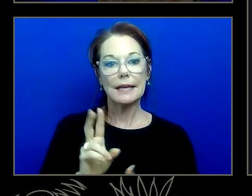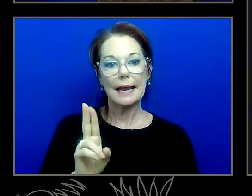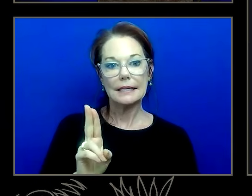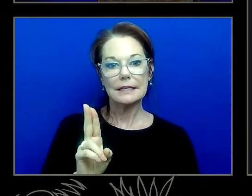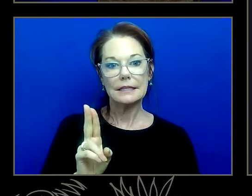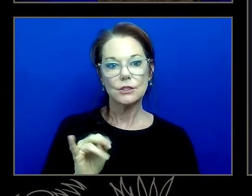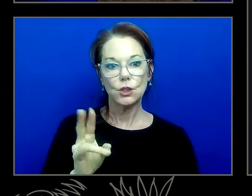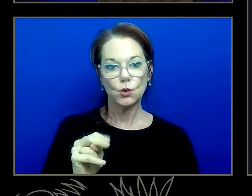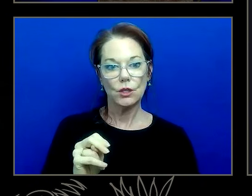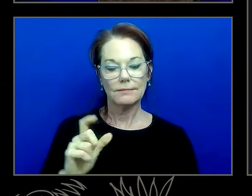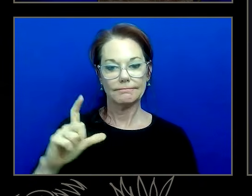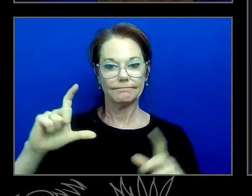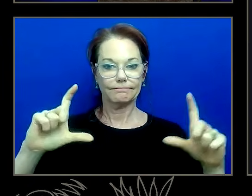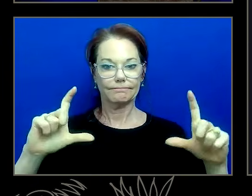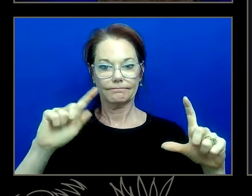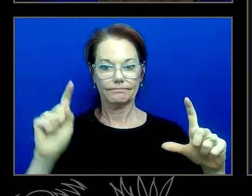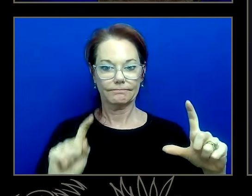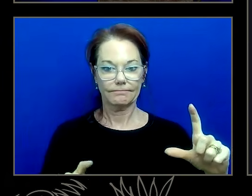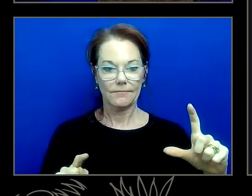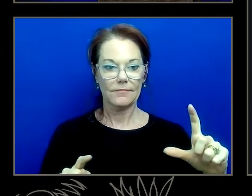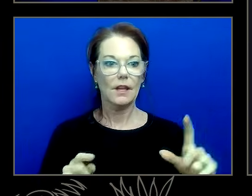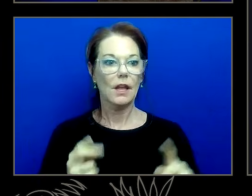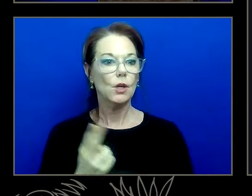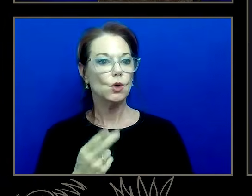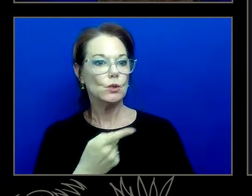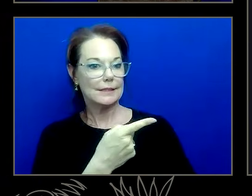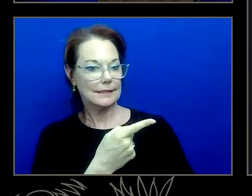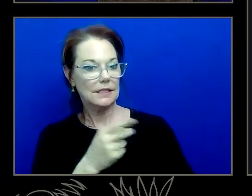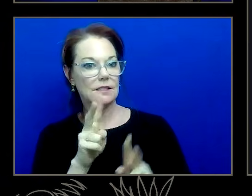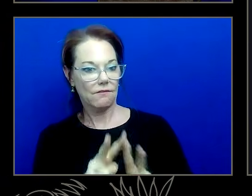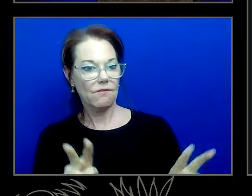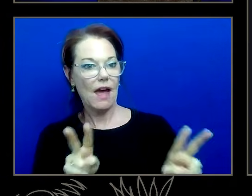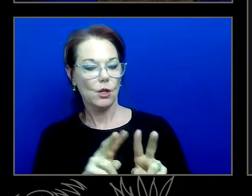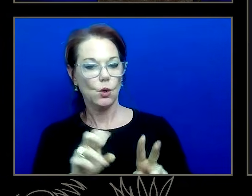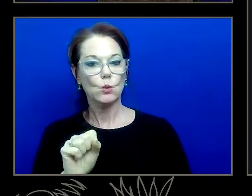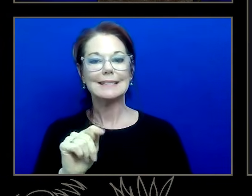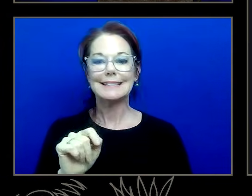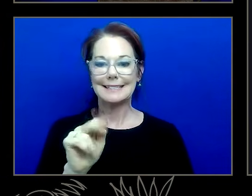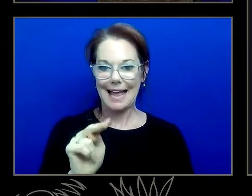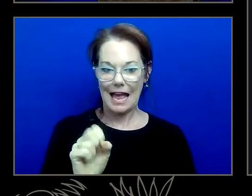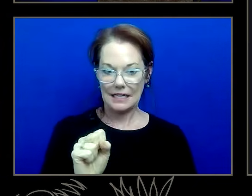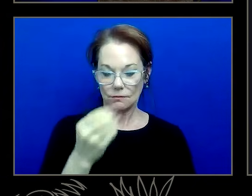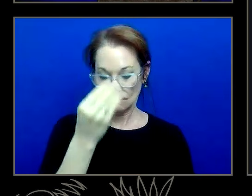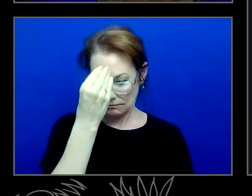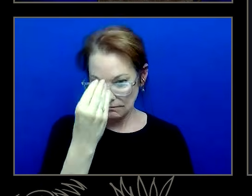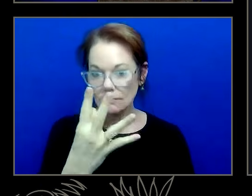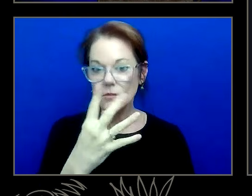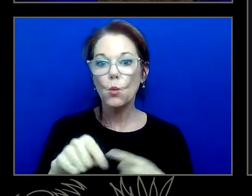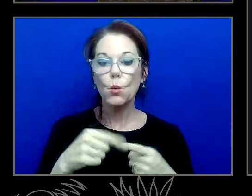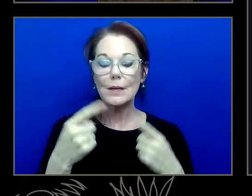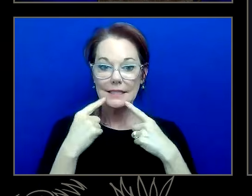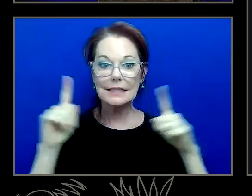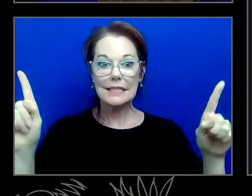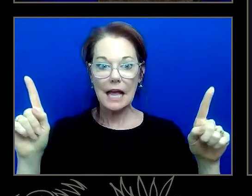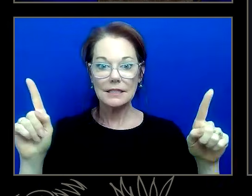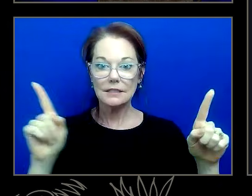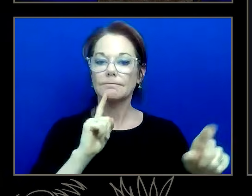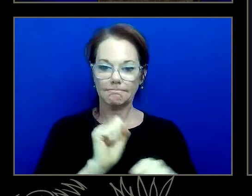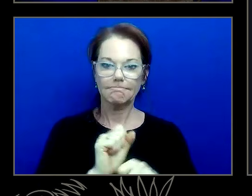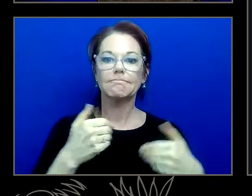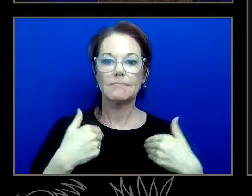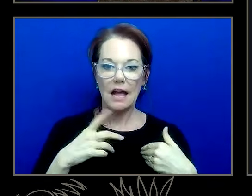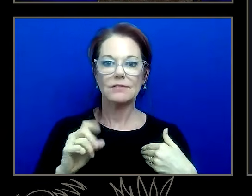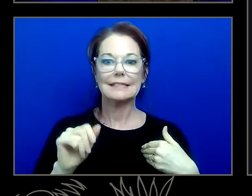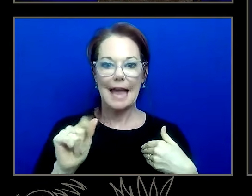us, using this discriminant value, the status, to say when it's success, we definitely have data. When